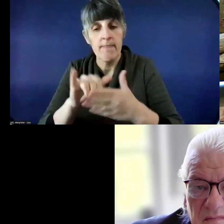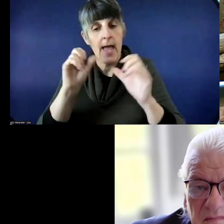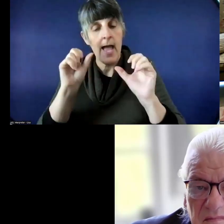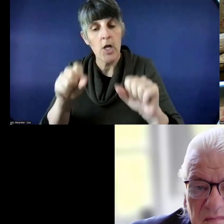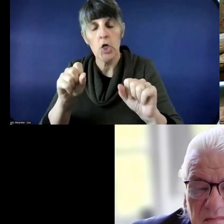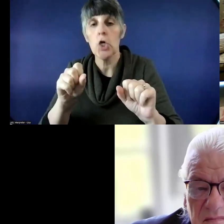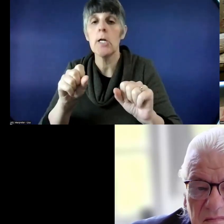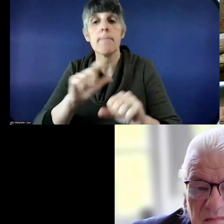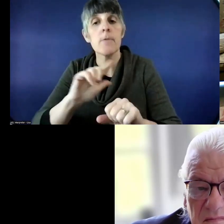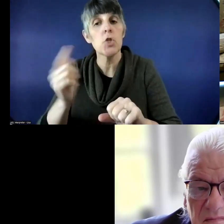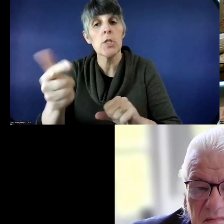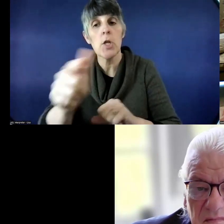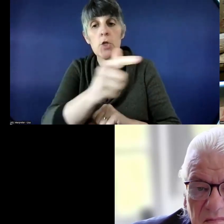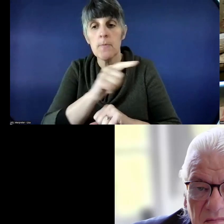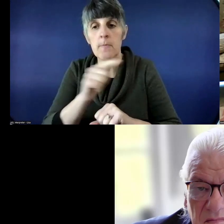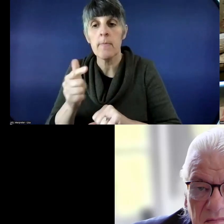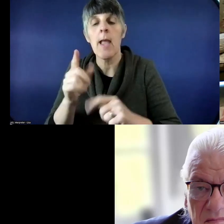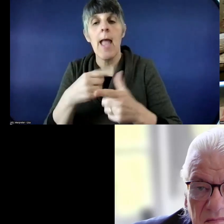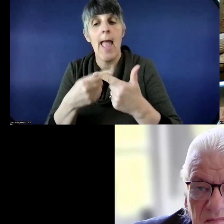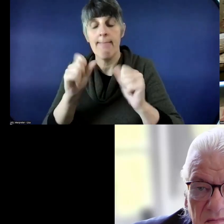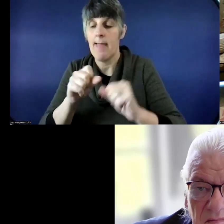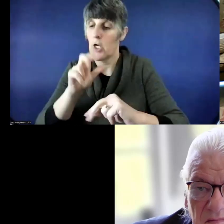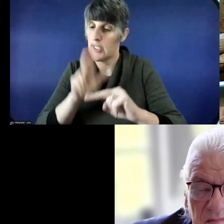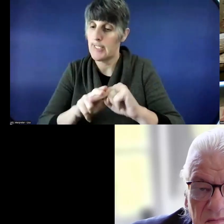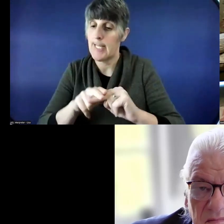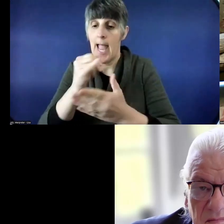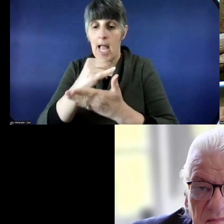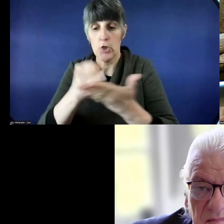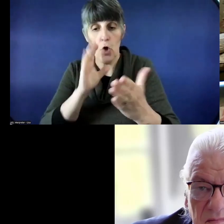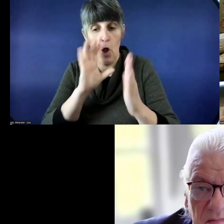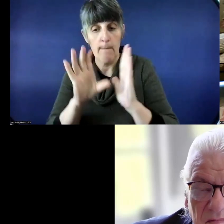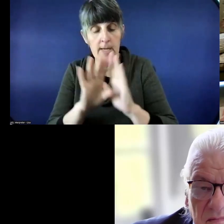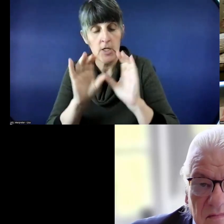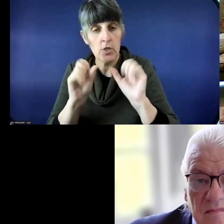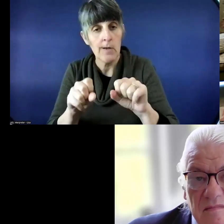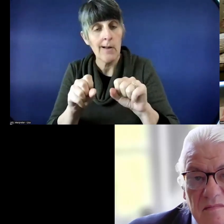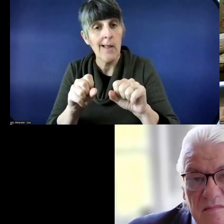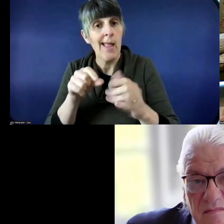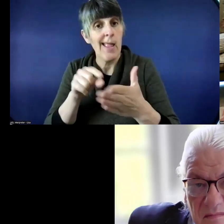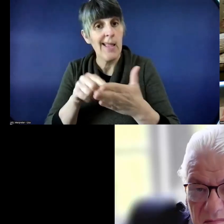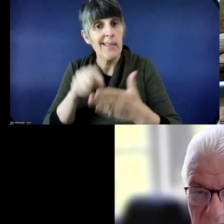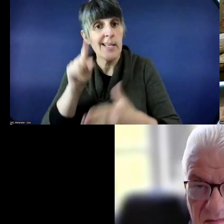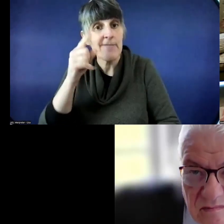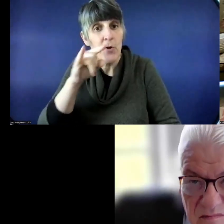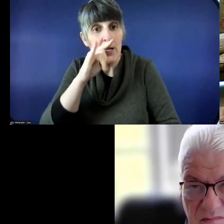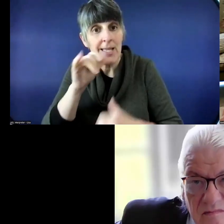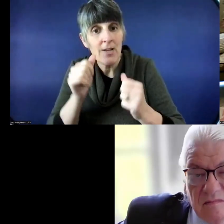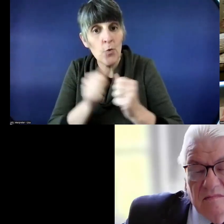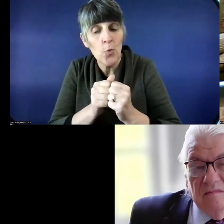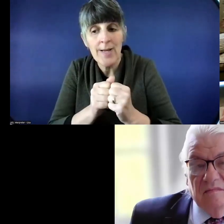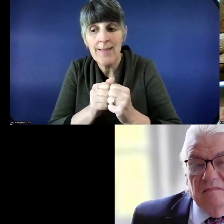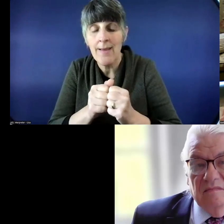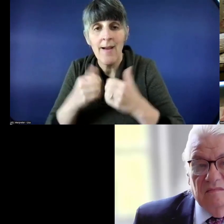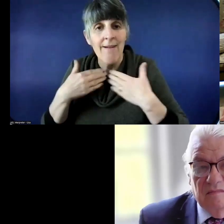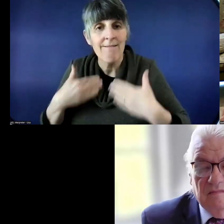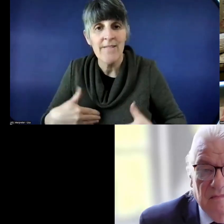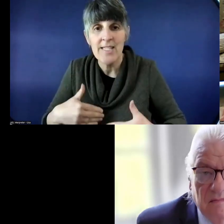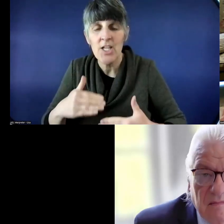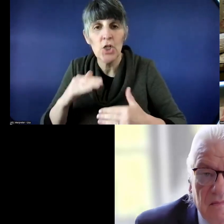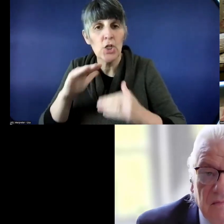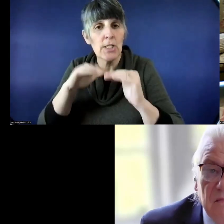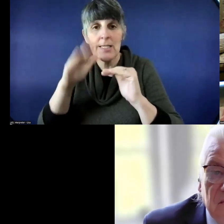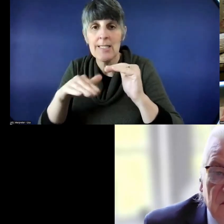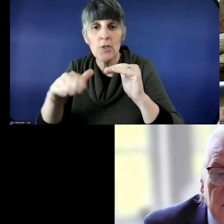turn take, and that he could sit down and draw pictures. And this for a kid with physical